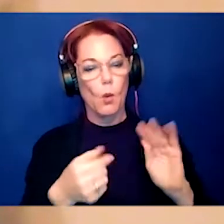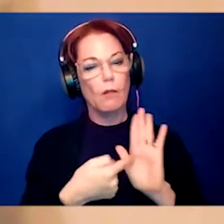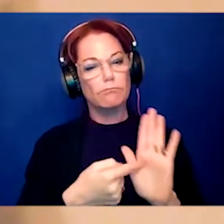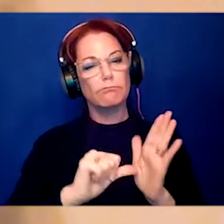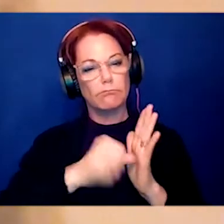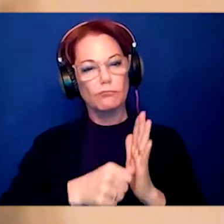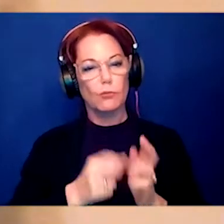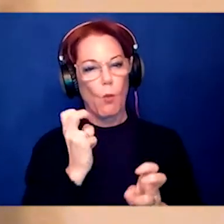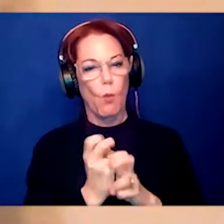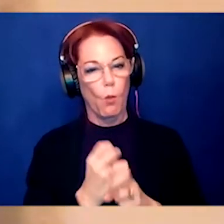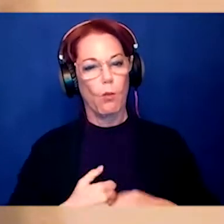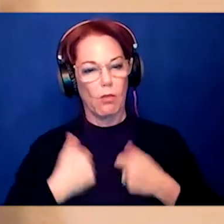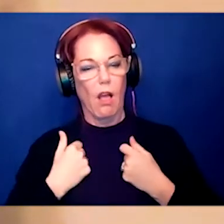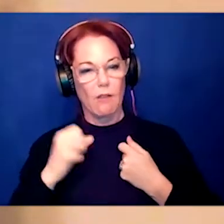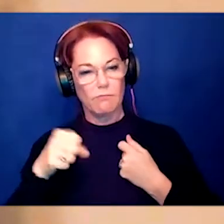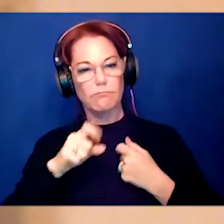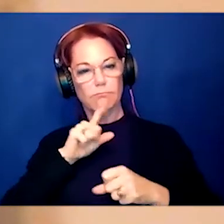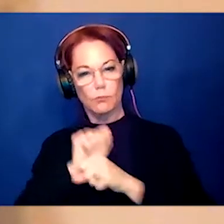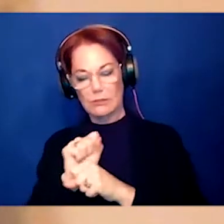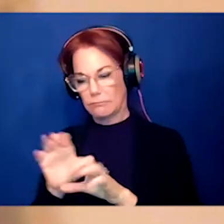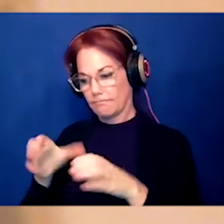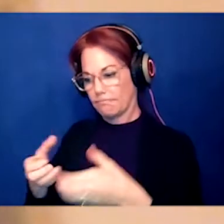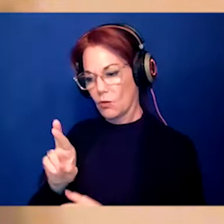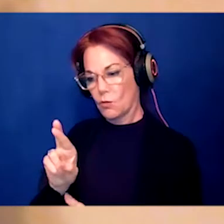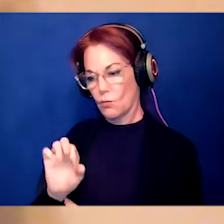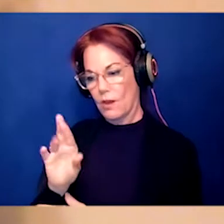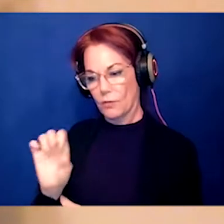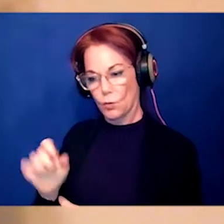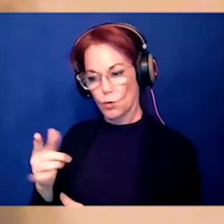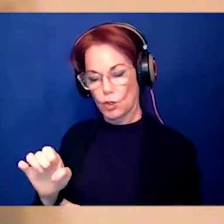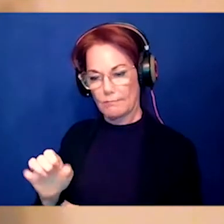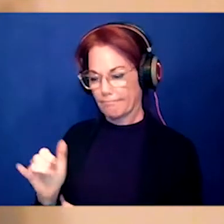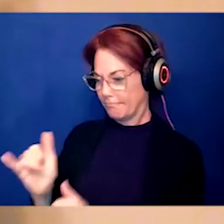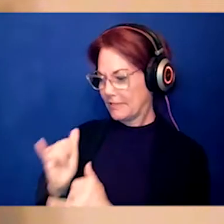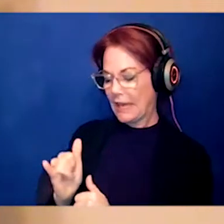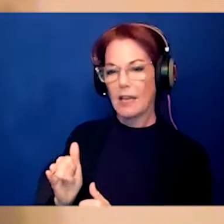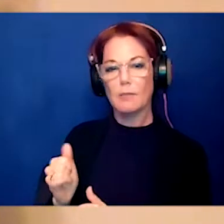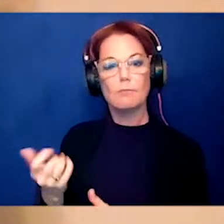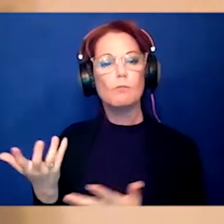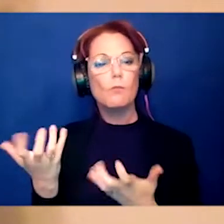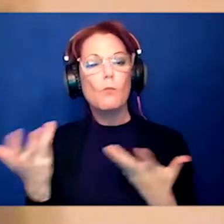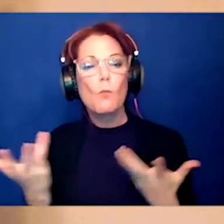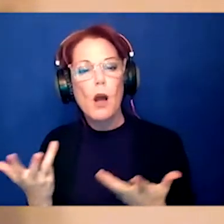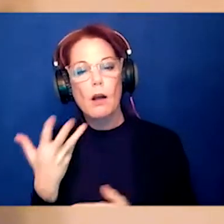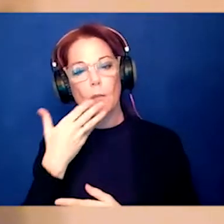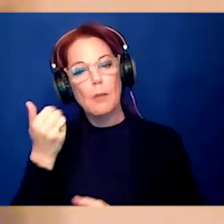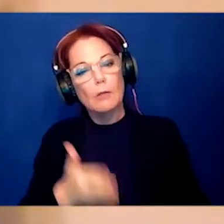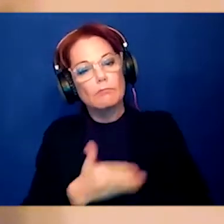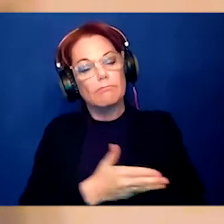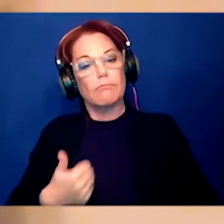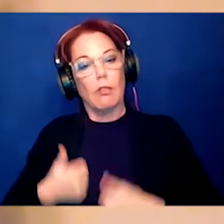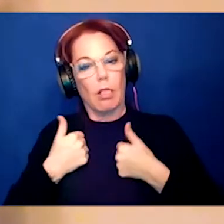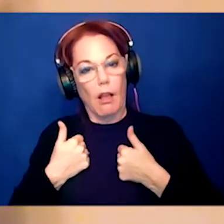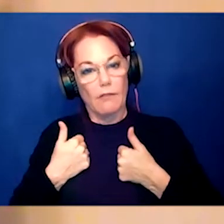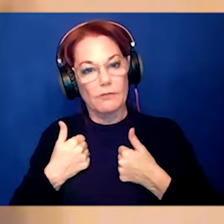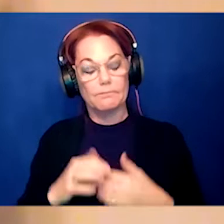of people, refugees who like me, who are searching for the better life. And the